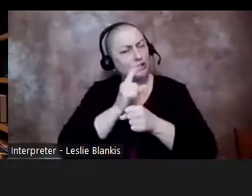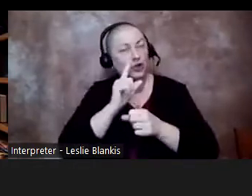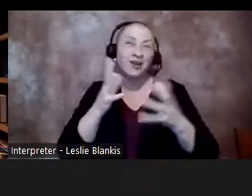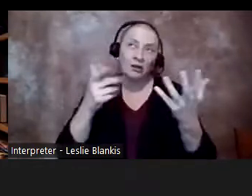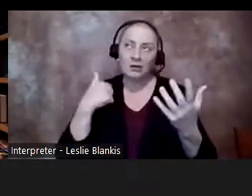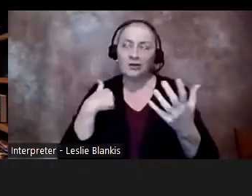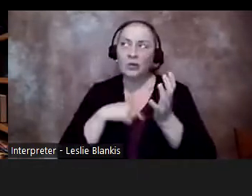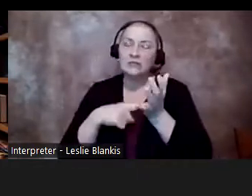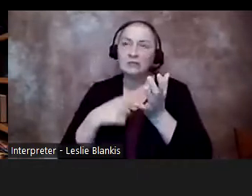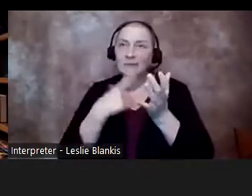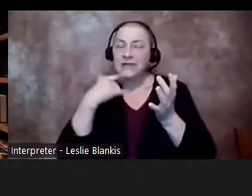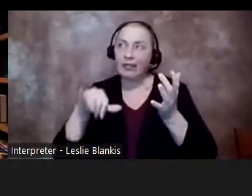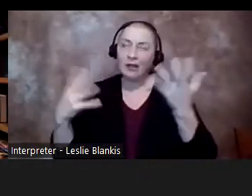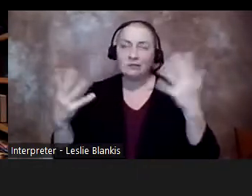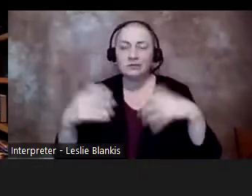say.